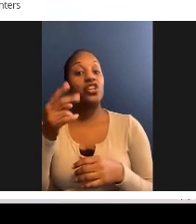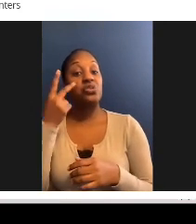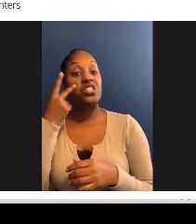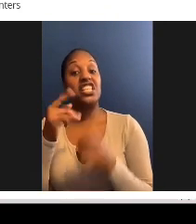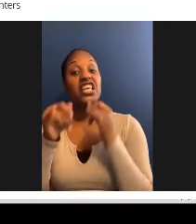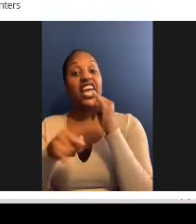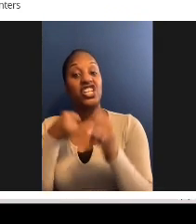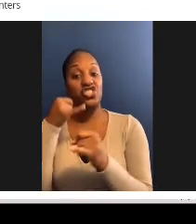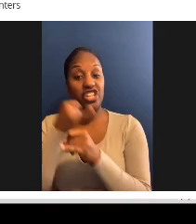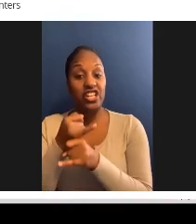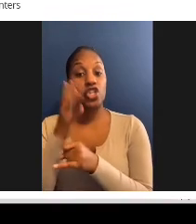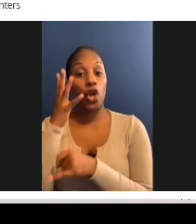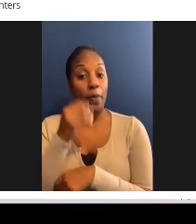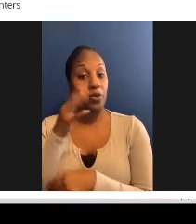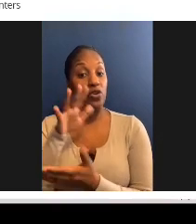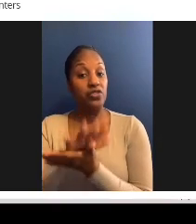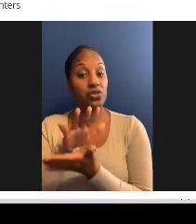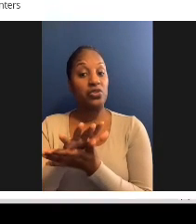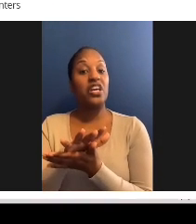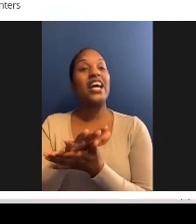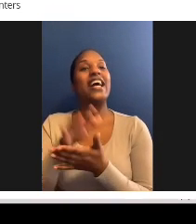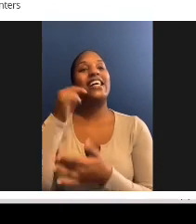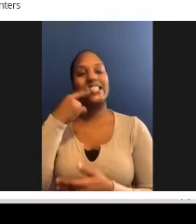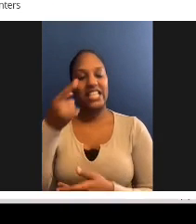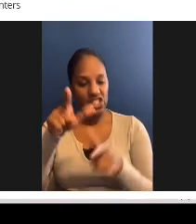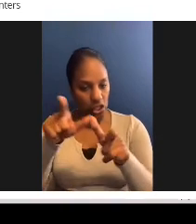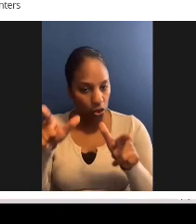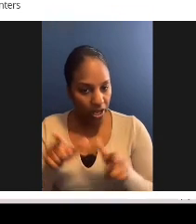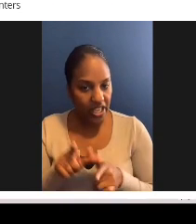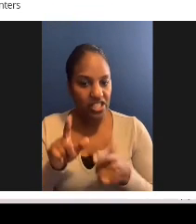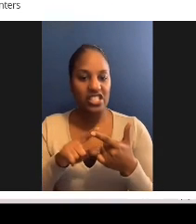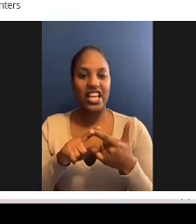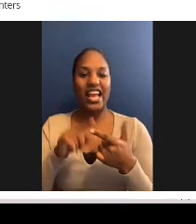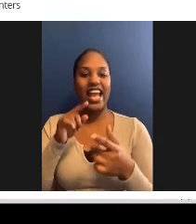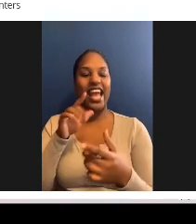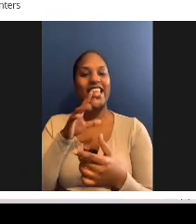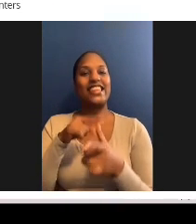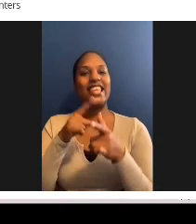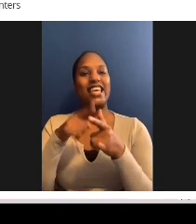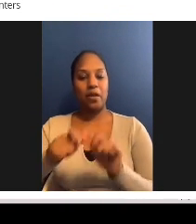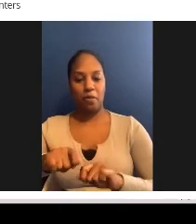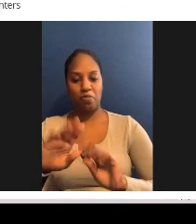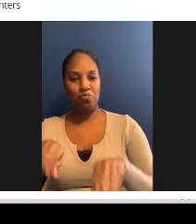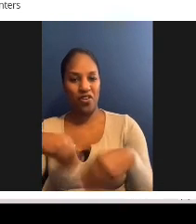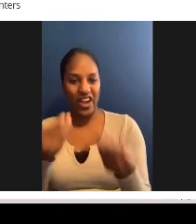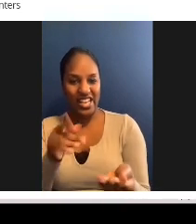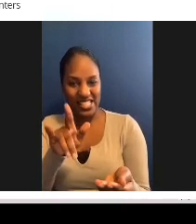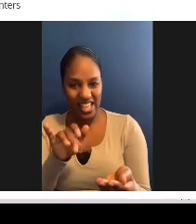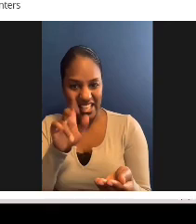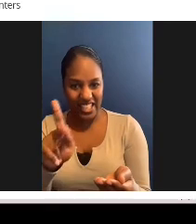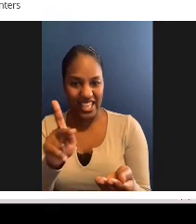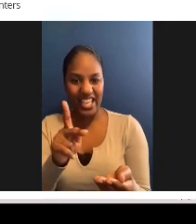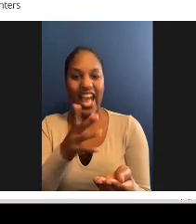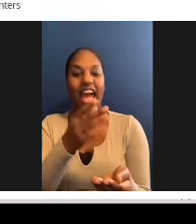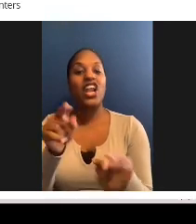tells them a location. It's in Martinsburg. It gives them a direct link to the website, and there's a tuition